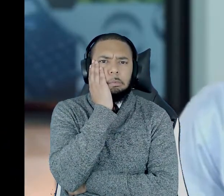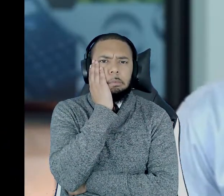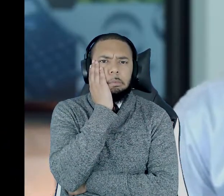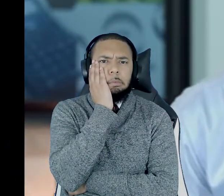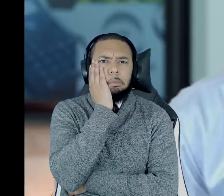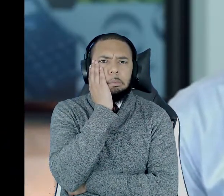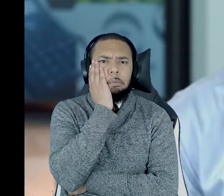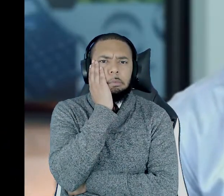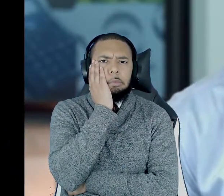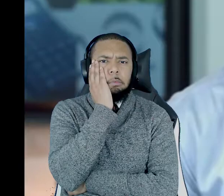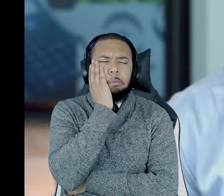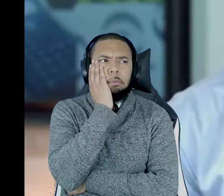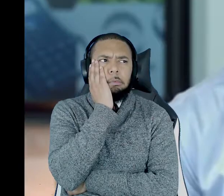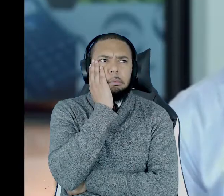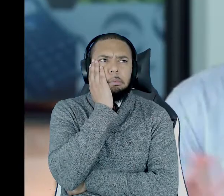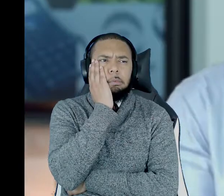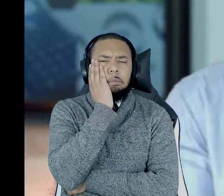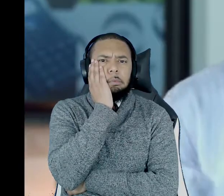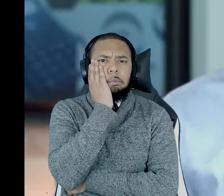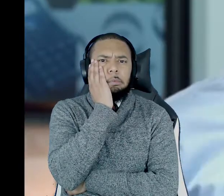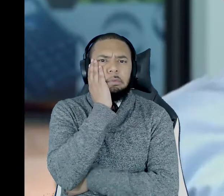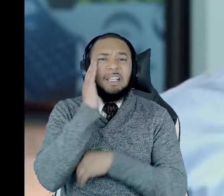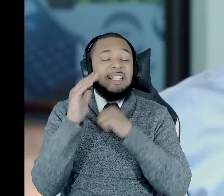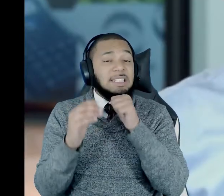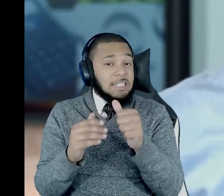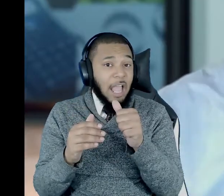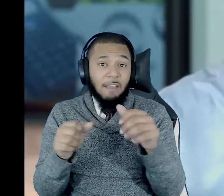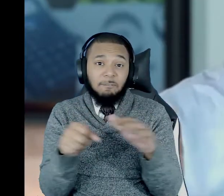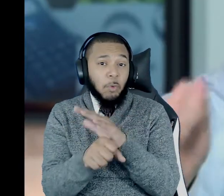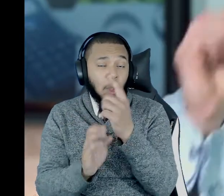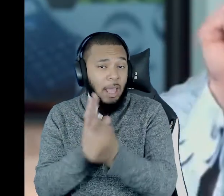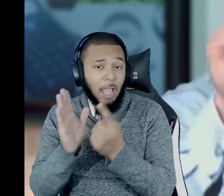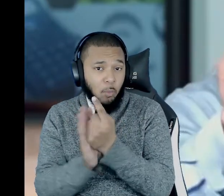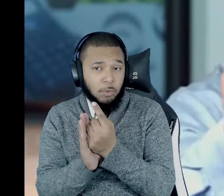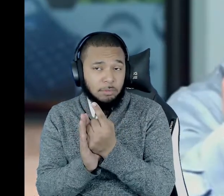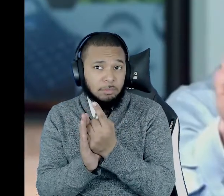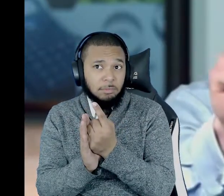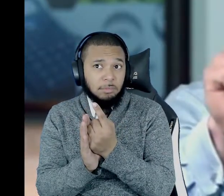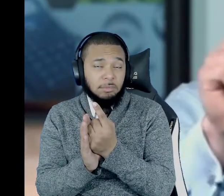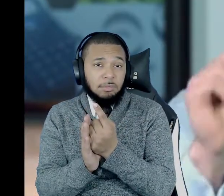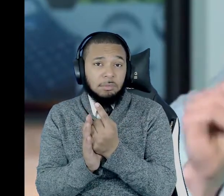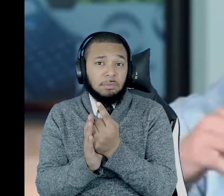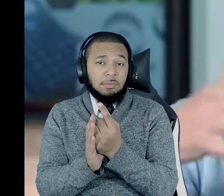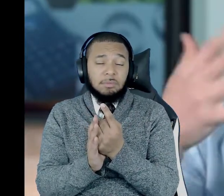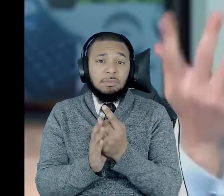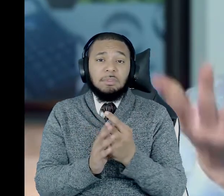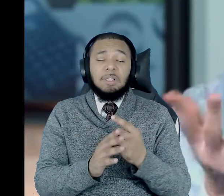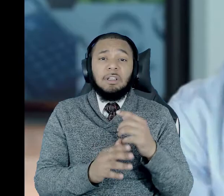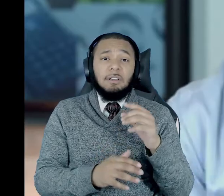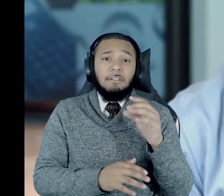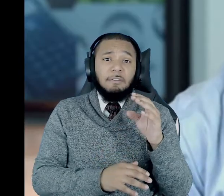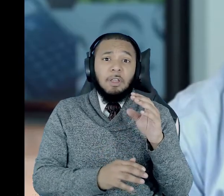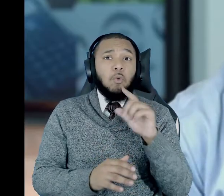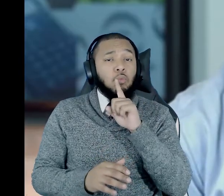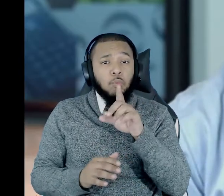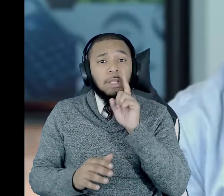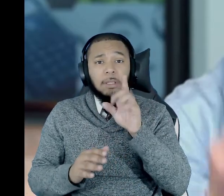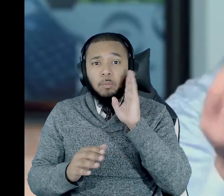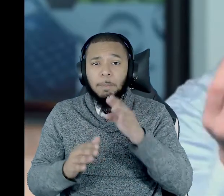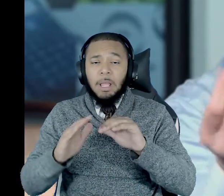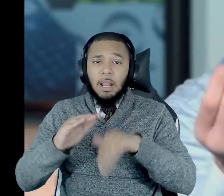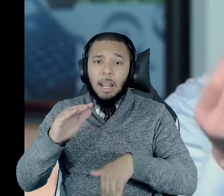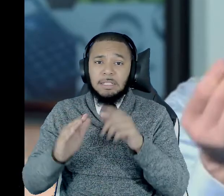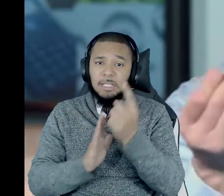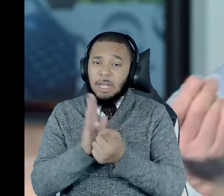is that in terms of an hour? It's not quite an hour. It's not quite 1 hour. It's actually going to be less than 1 hour.